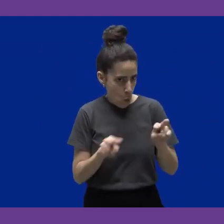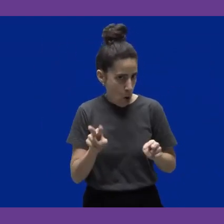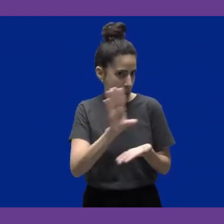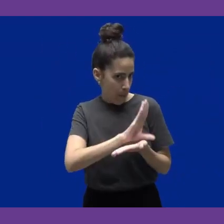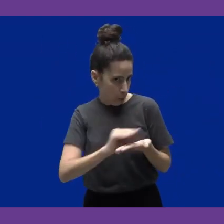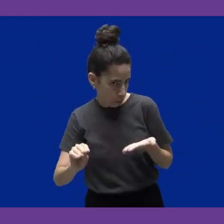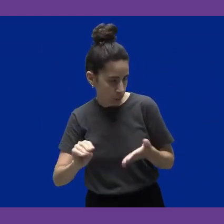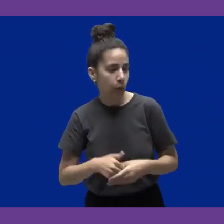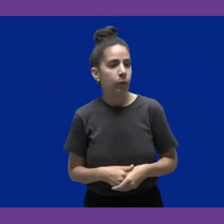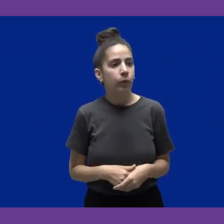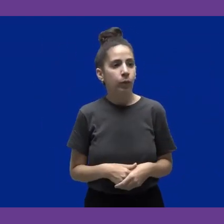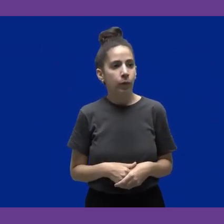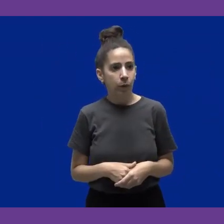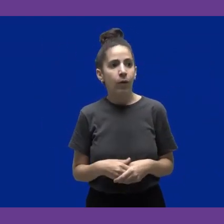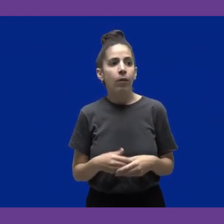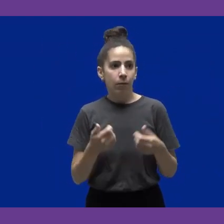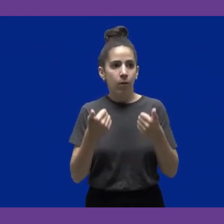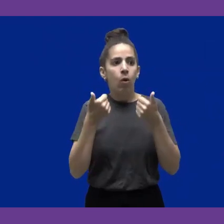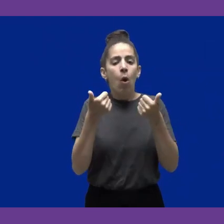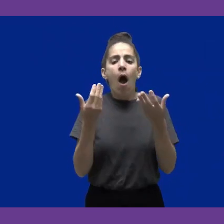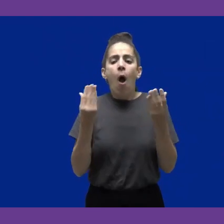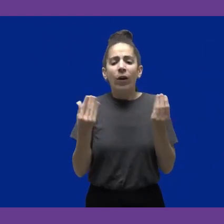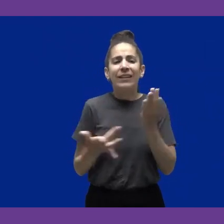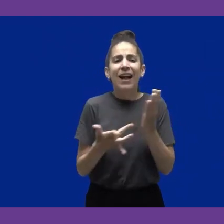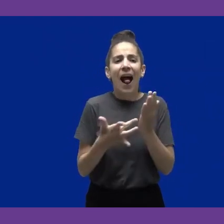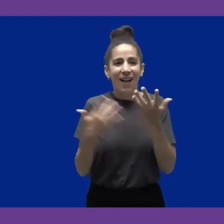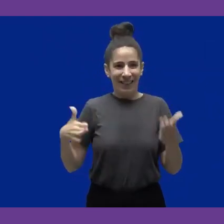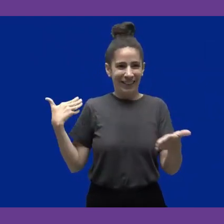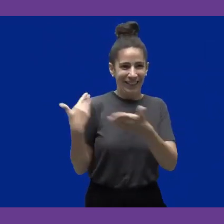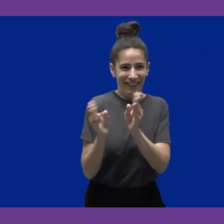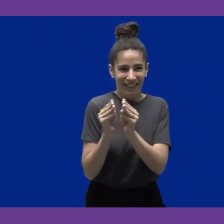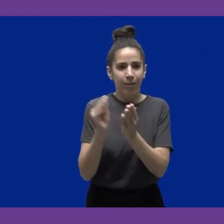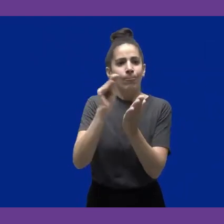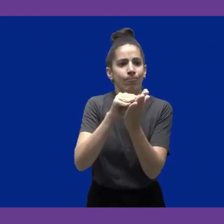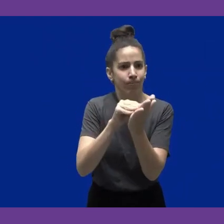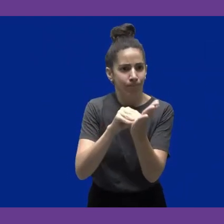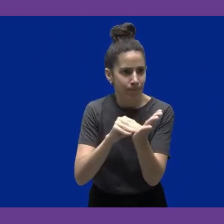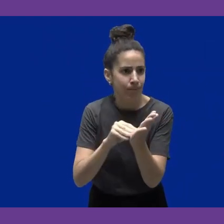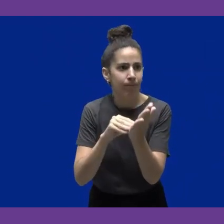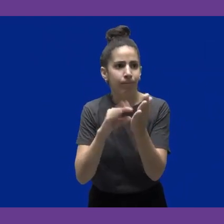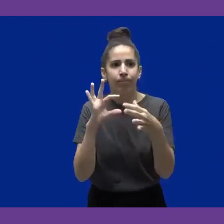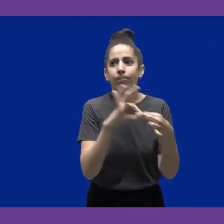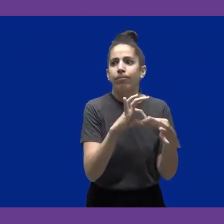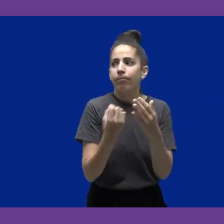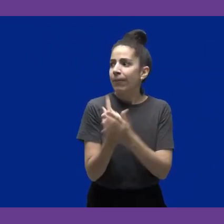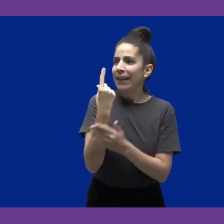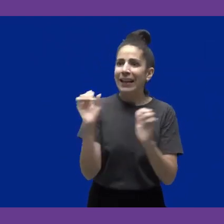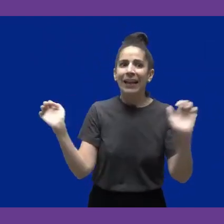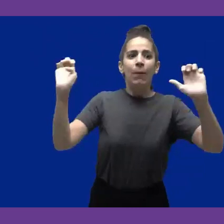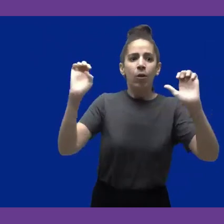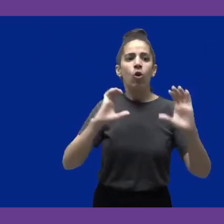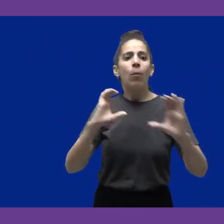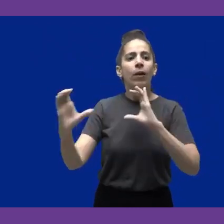interoperability and accessibility of emergency communications. Okay, what's happening here? First, on the